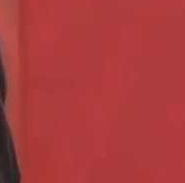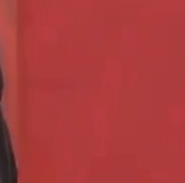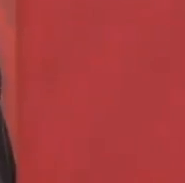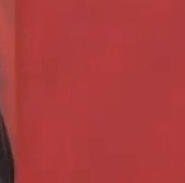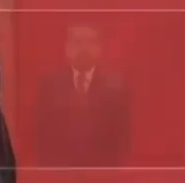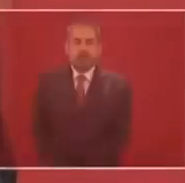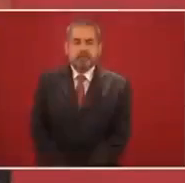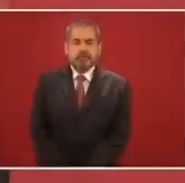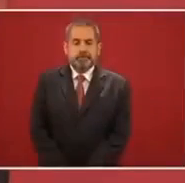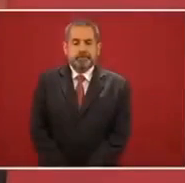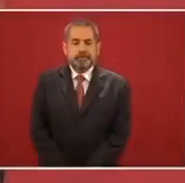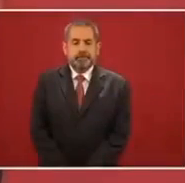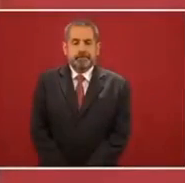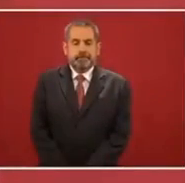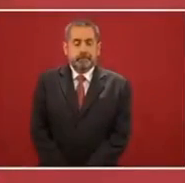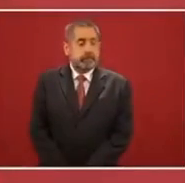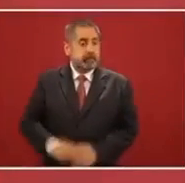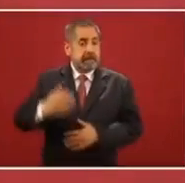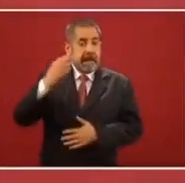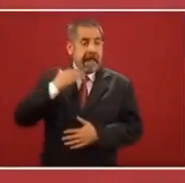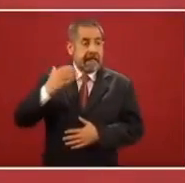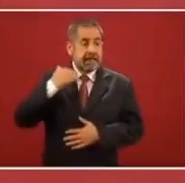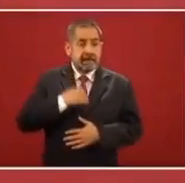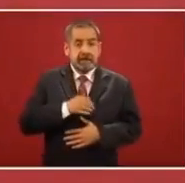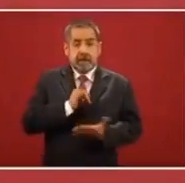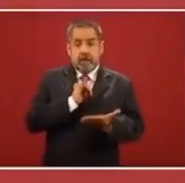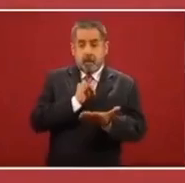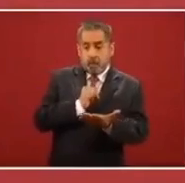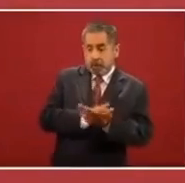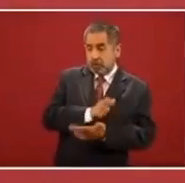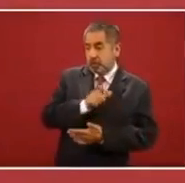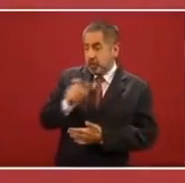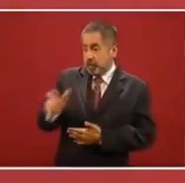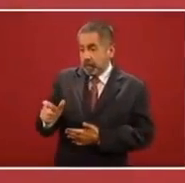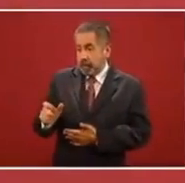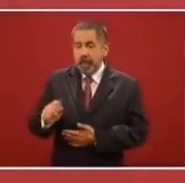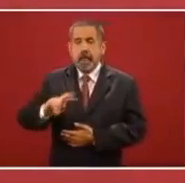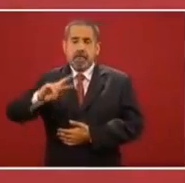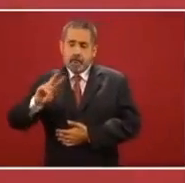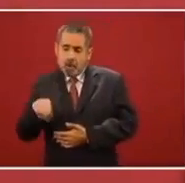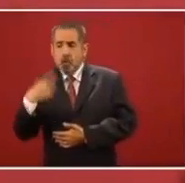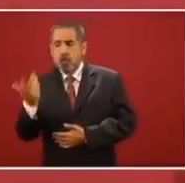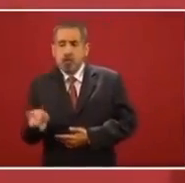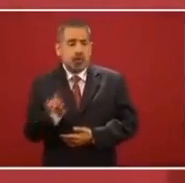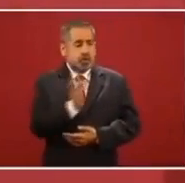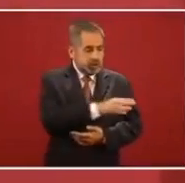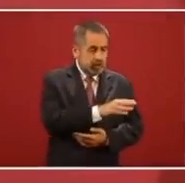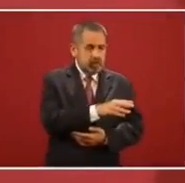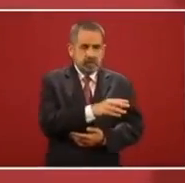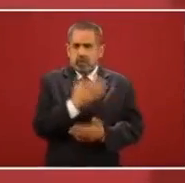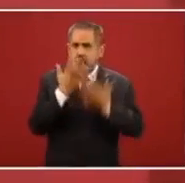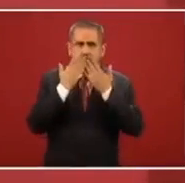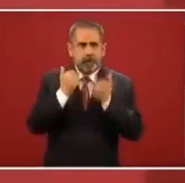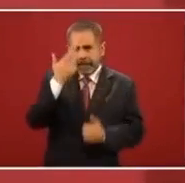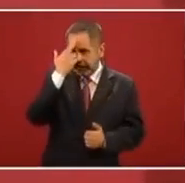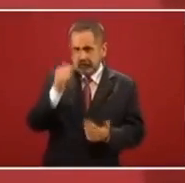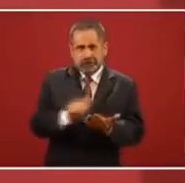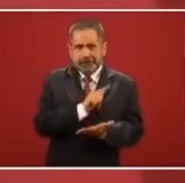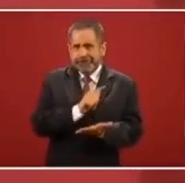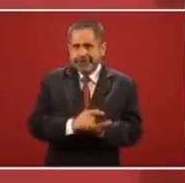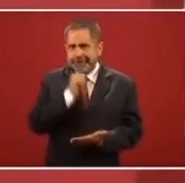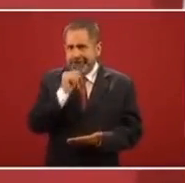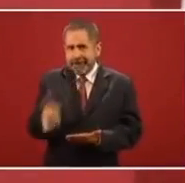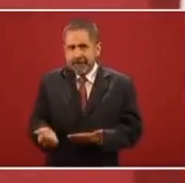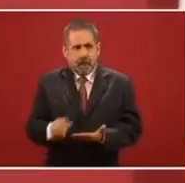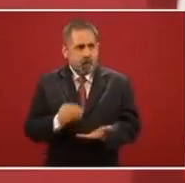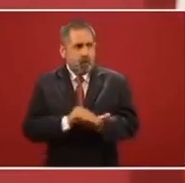eran muchas las devoluciones que se hacían But they were returning sin very much fundamento legal. without any legal